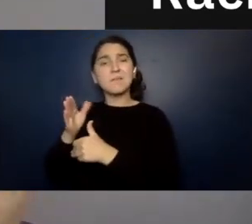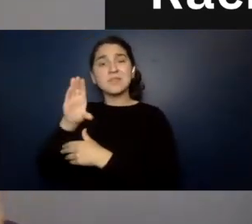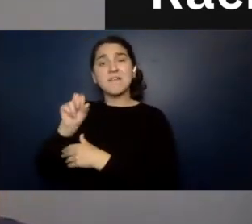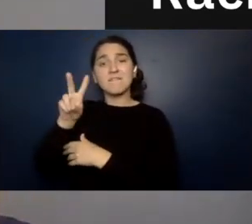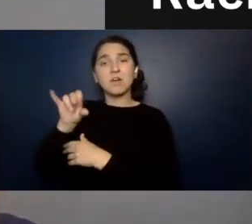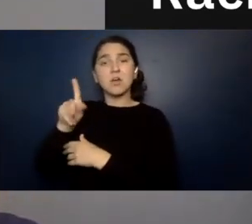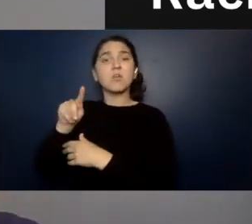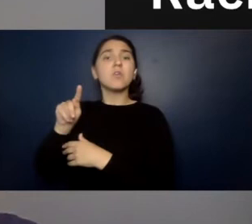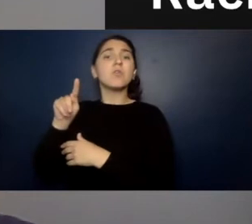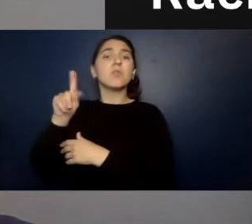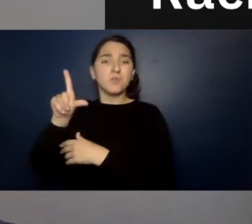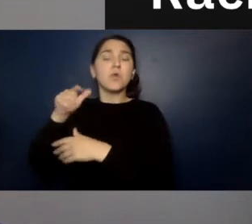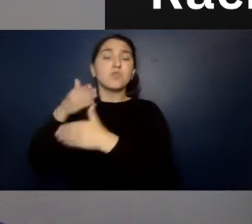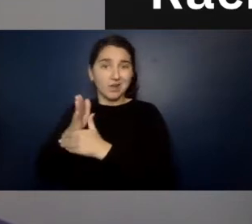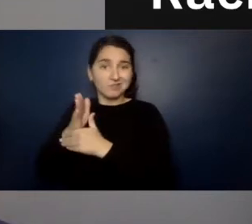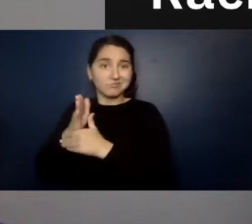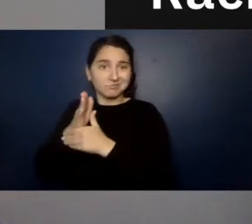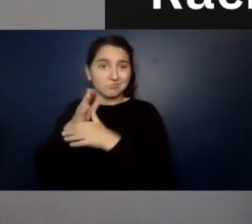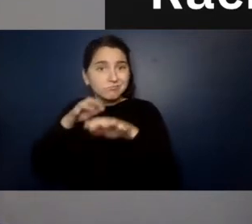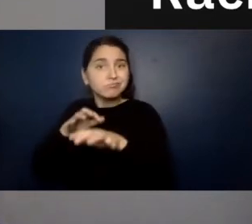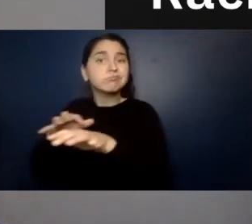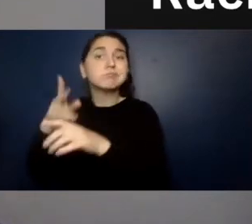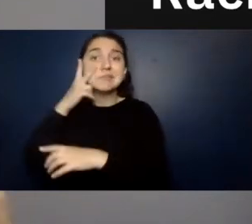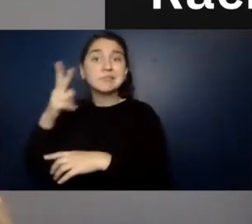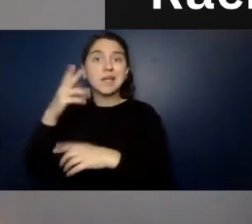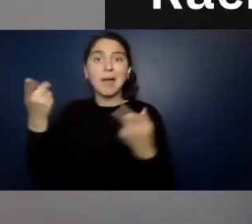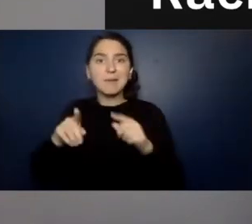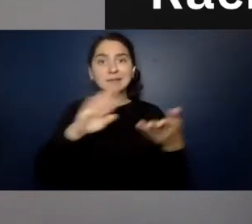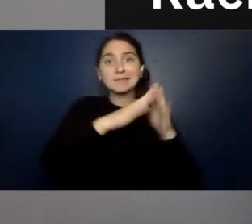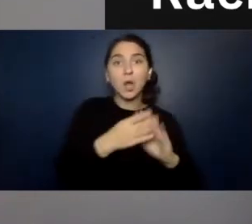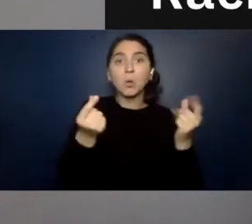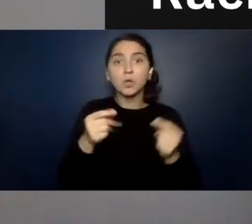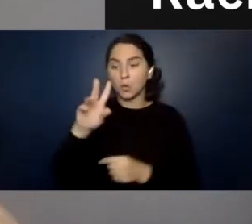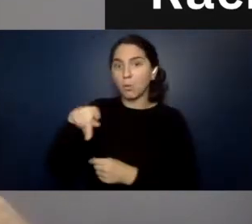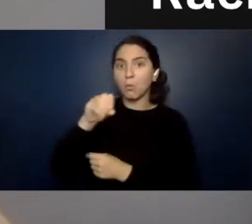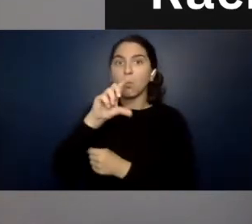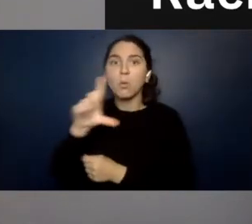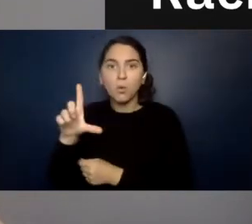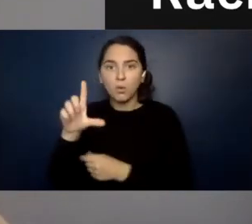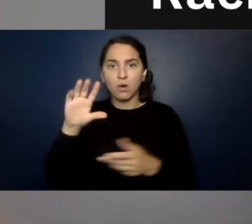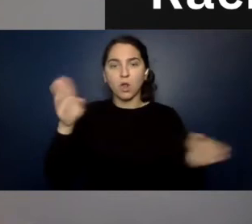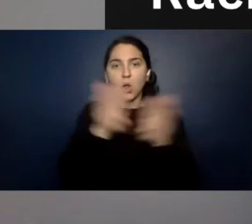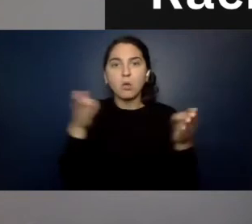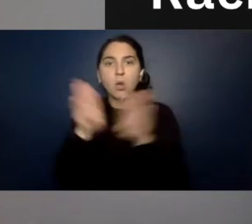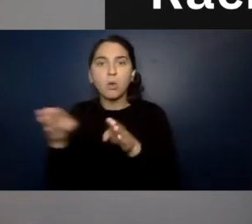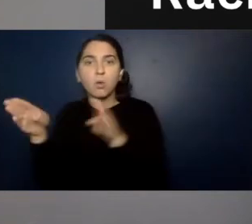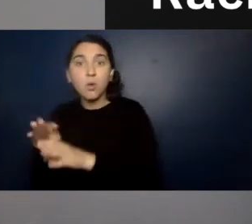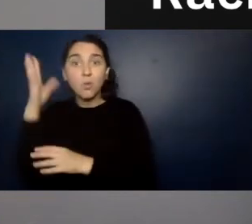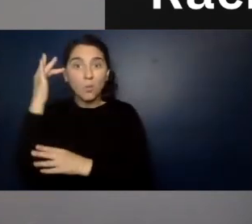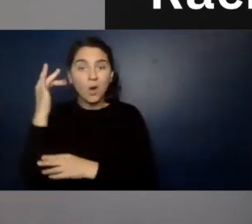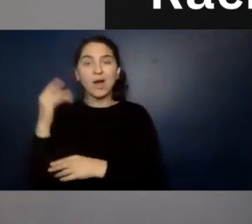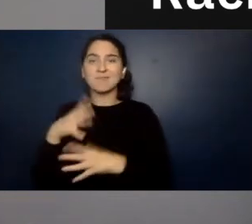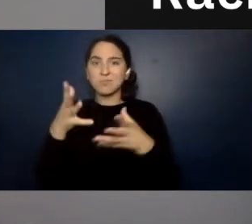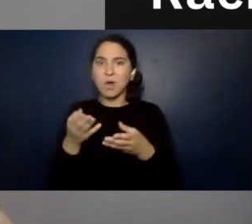words, they deeply hurt themselves and especially their children just so they could